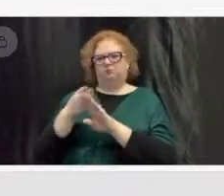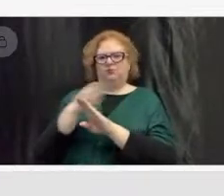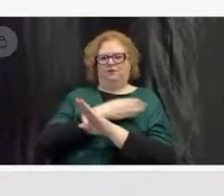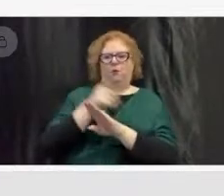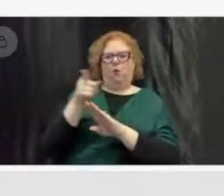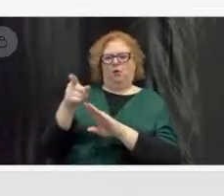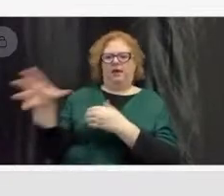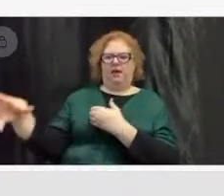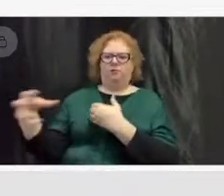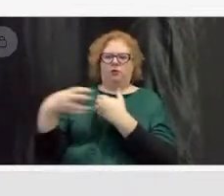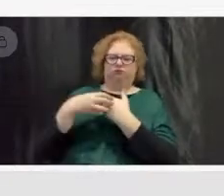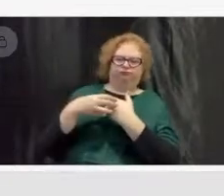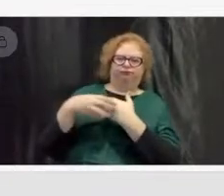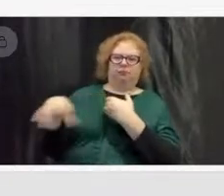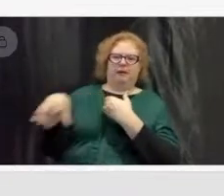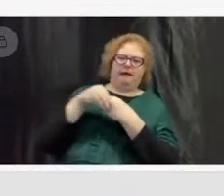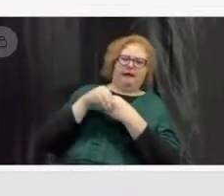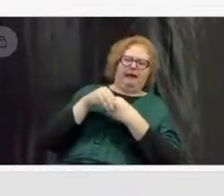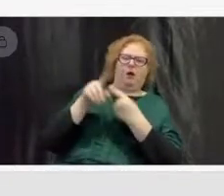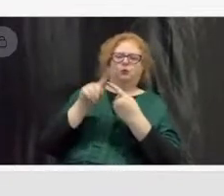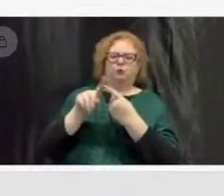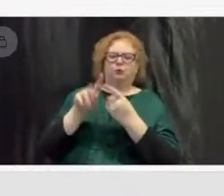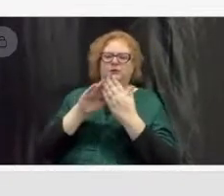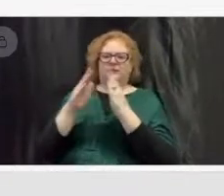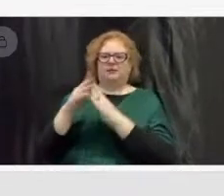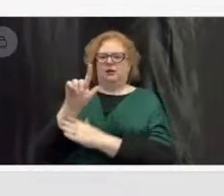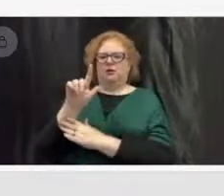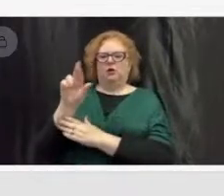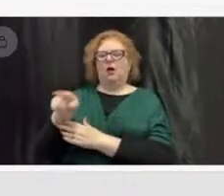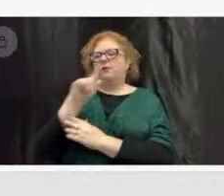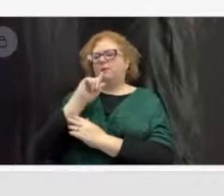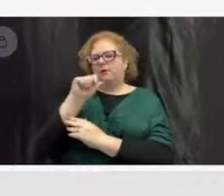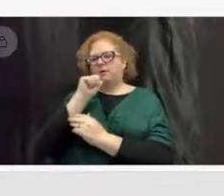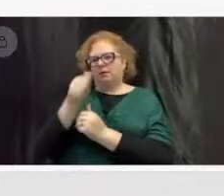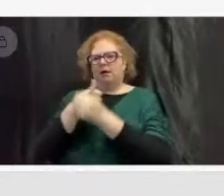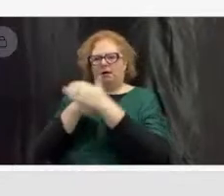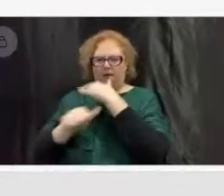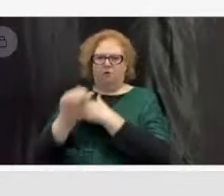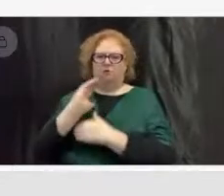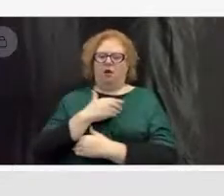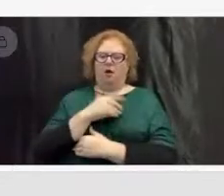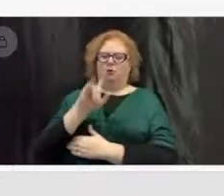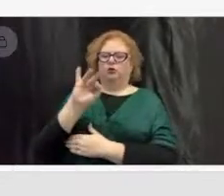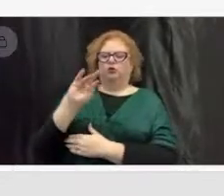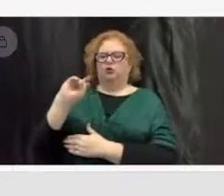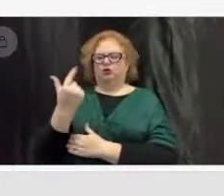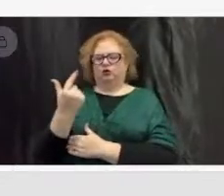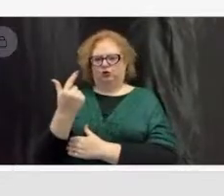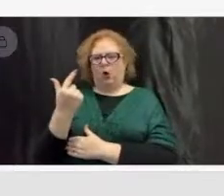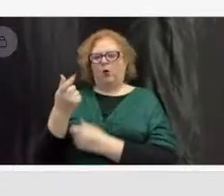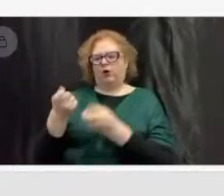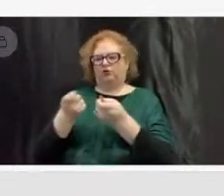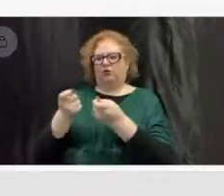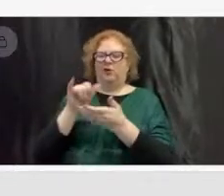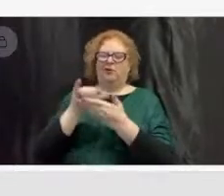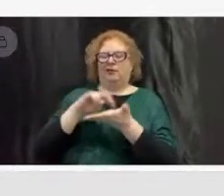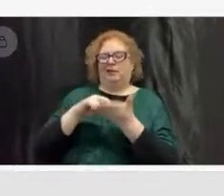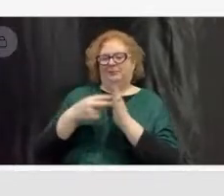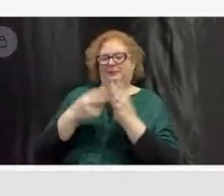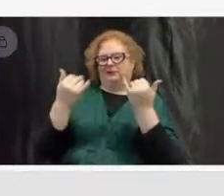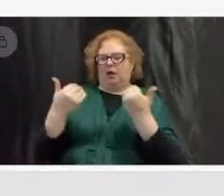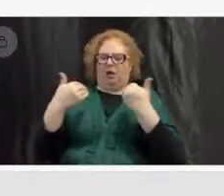Rock and was not subject to zoning controls. This resulted in haphazard placement of commercial uses encroaching